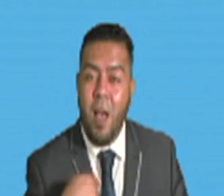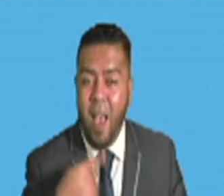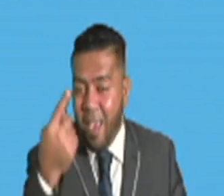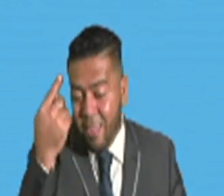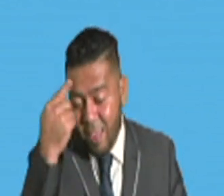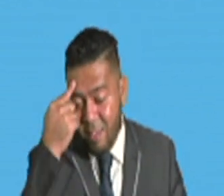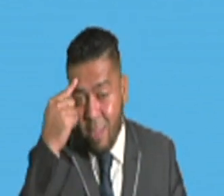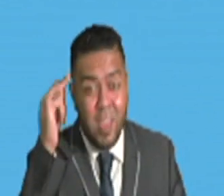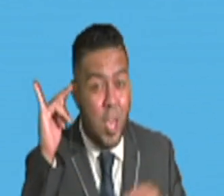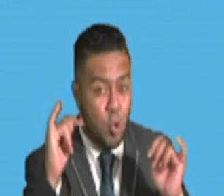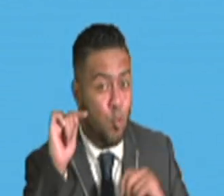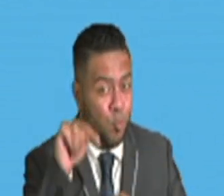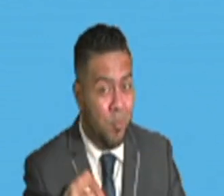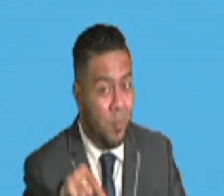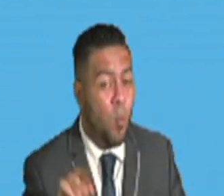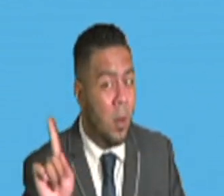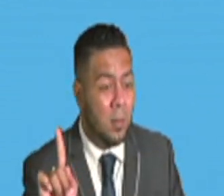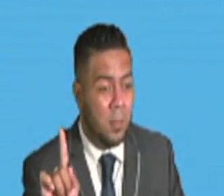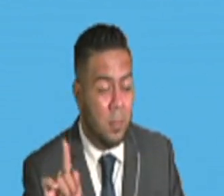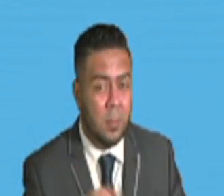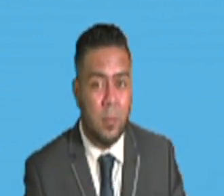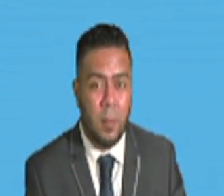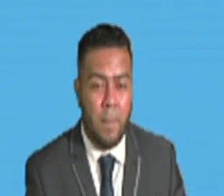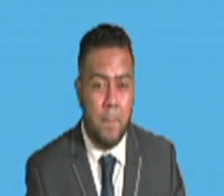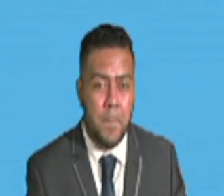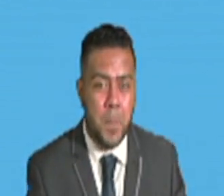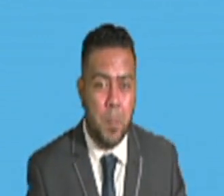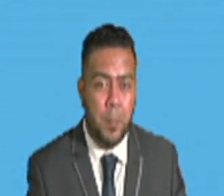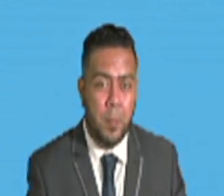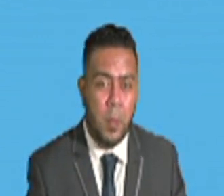issue here is that, heaven forbid,